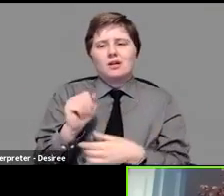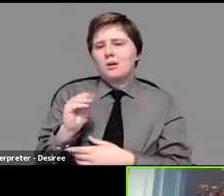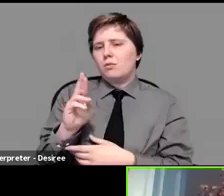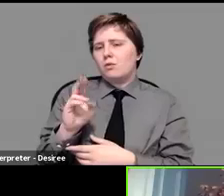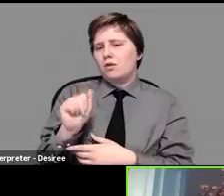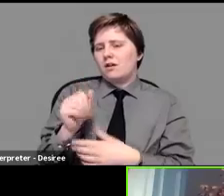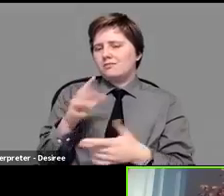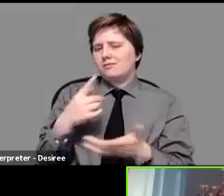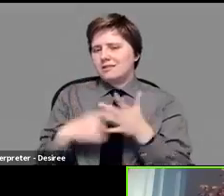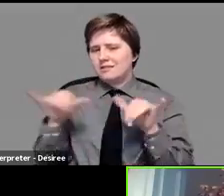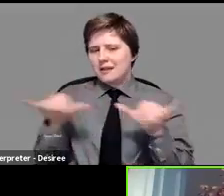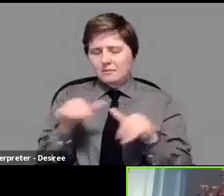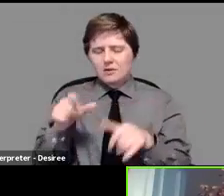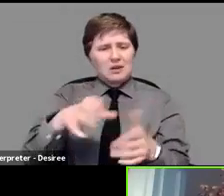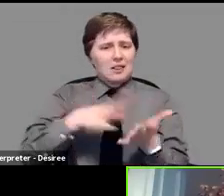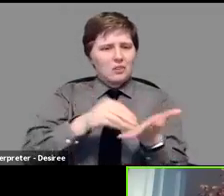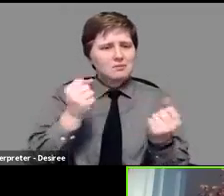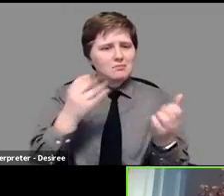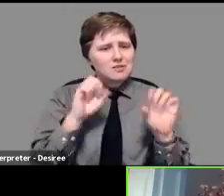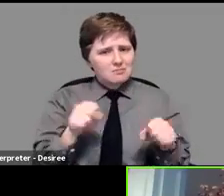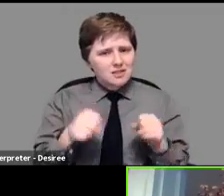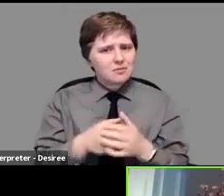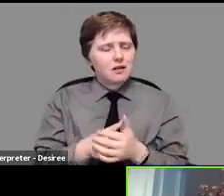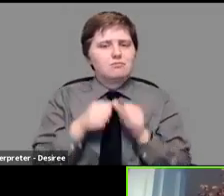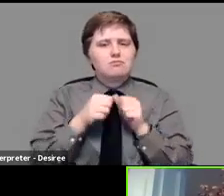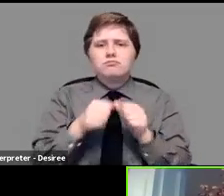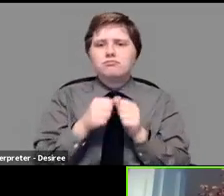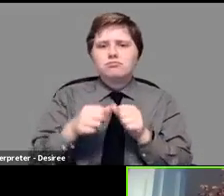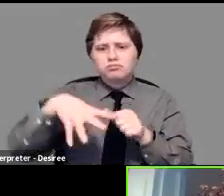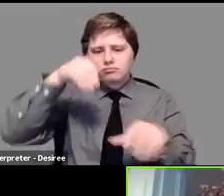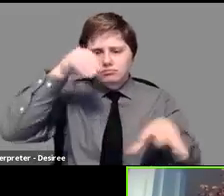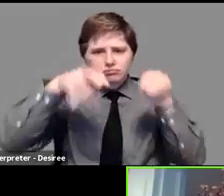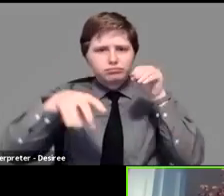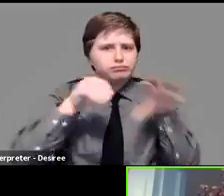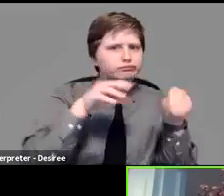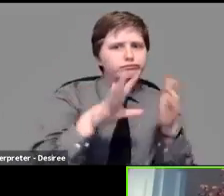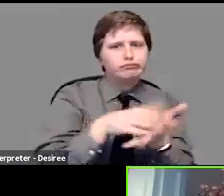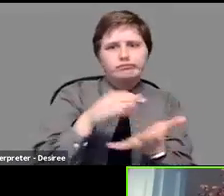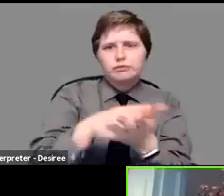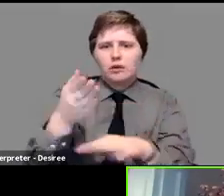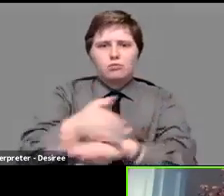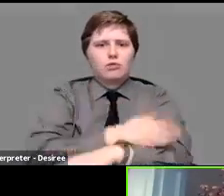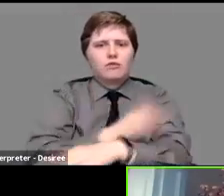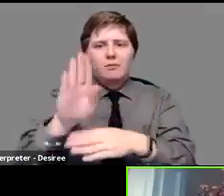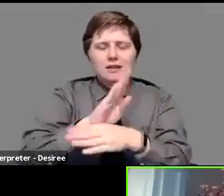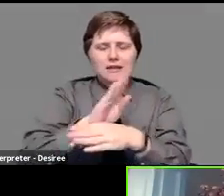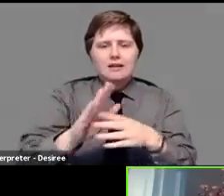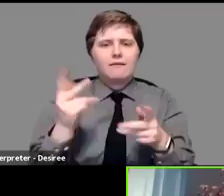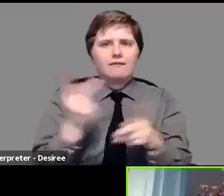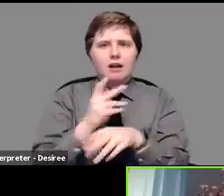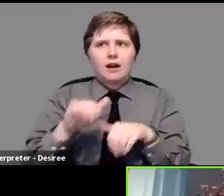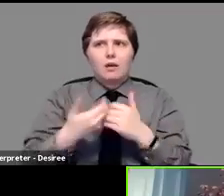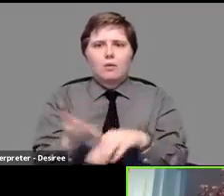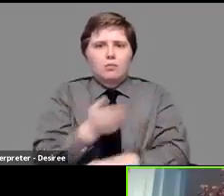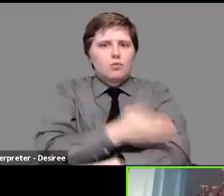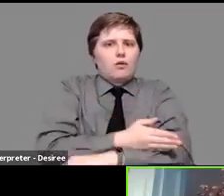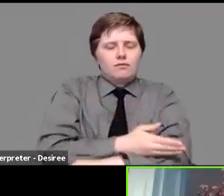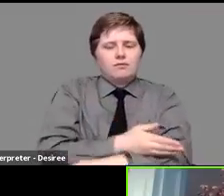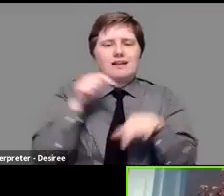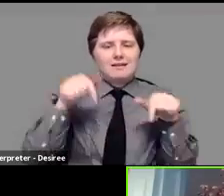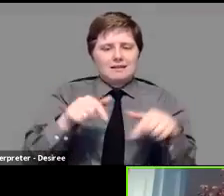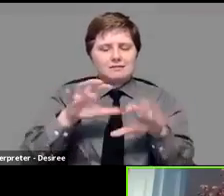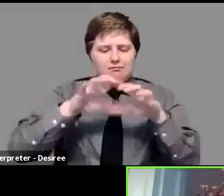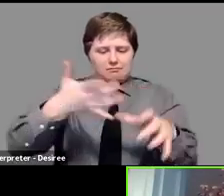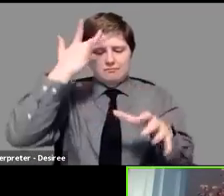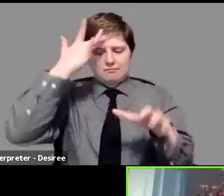that you got to learn as much as you can, continuously improving your business and trying to figure out how to get better. I think this pandemic